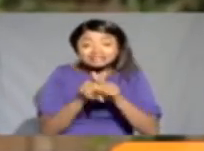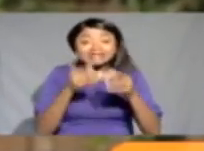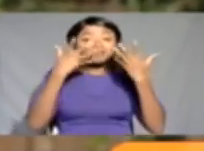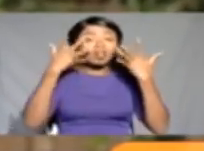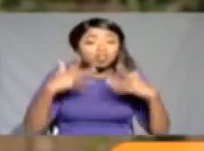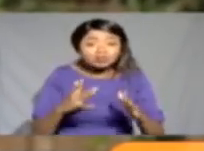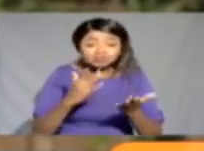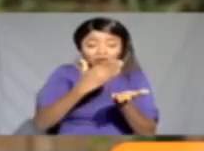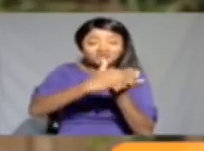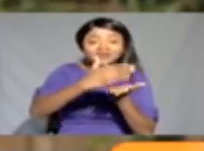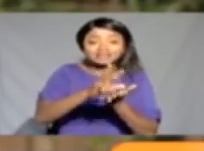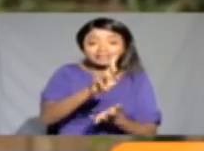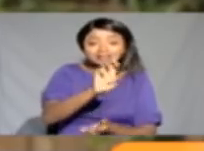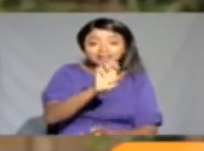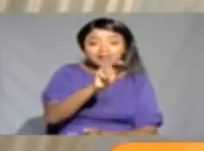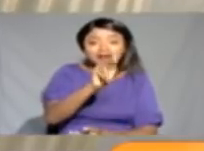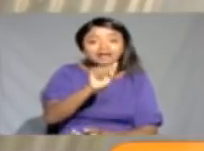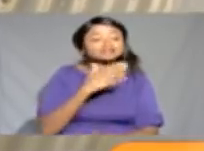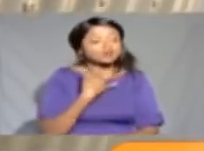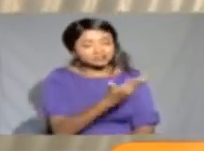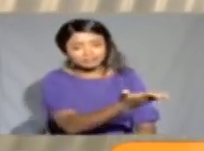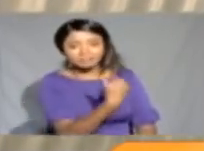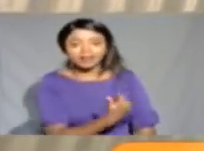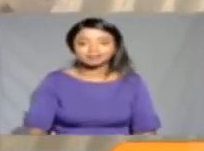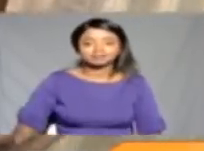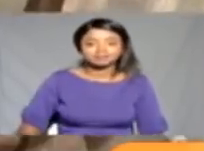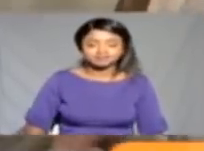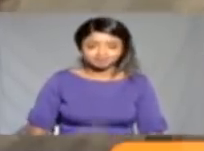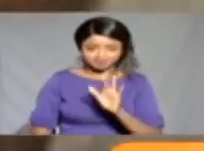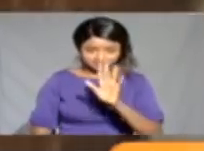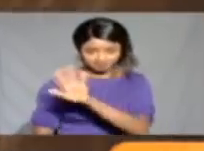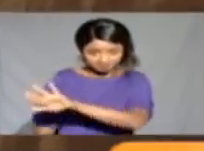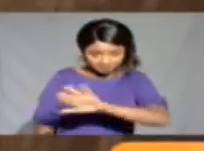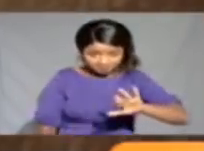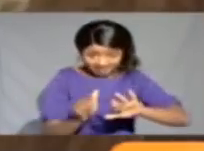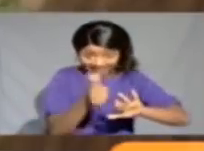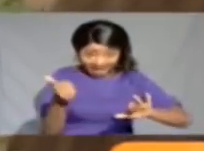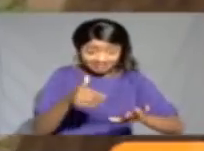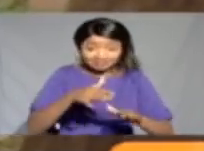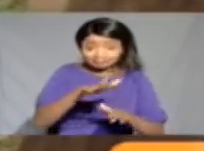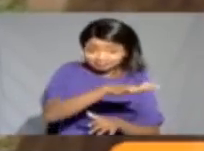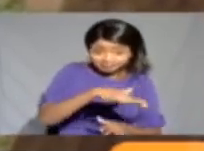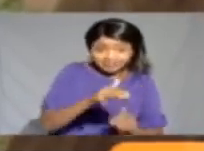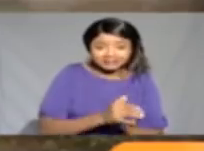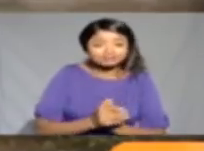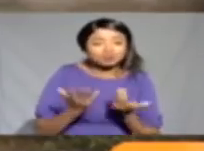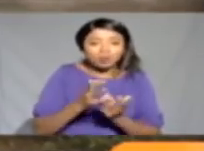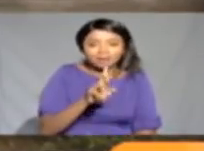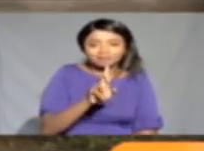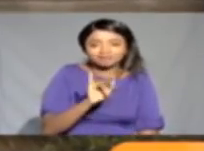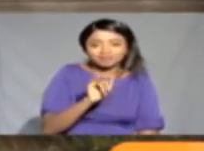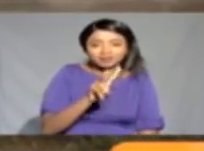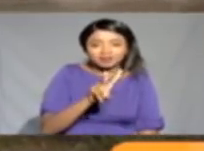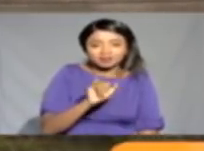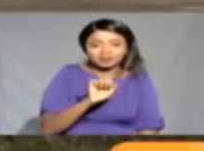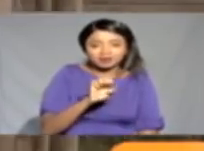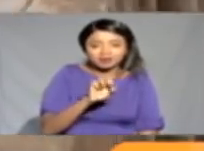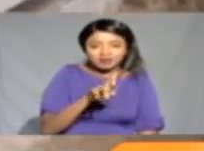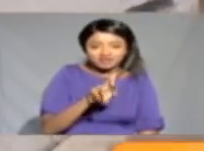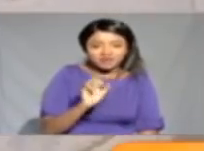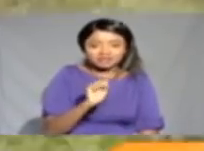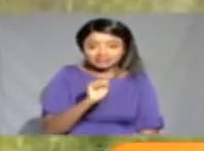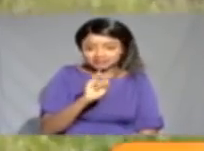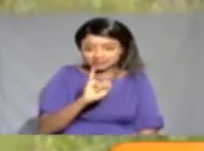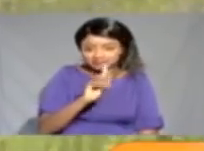rental income. I need that refunded. Now let's go to another project site along Riverside Road. It is well guarded, but